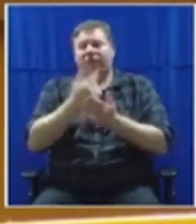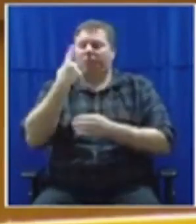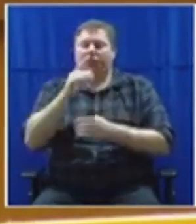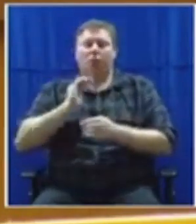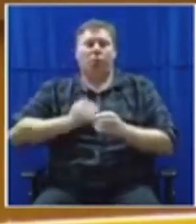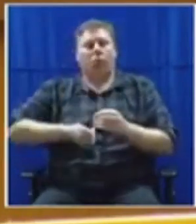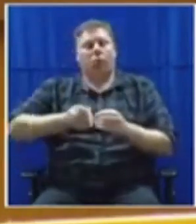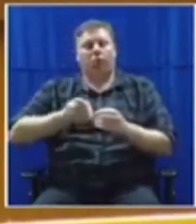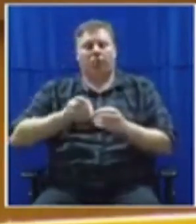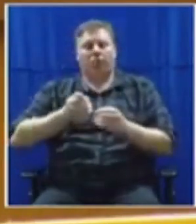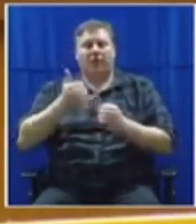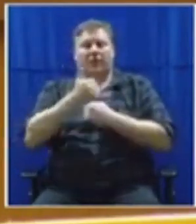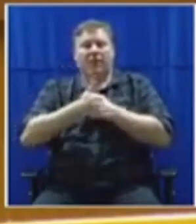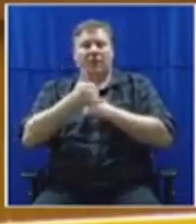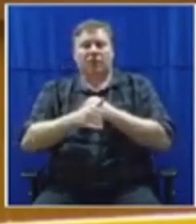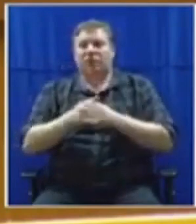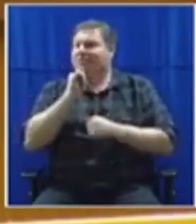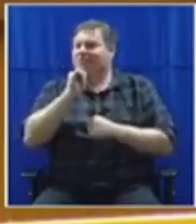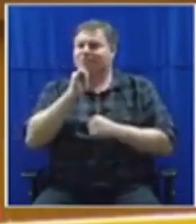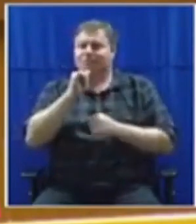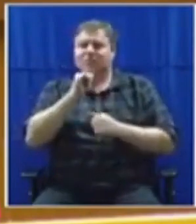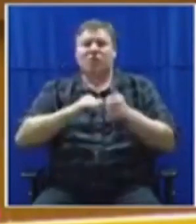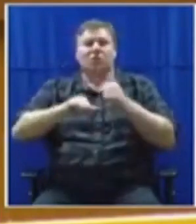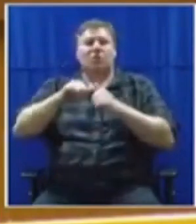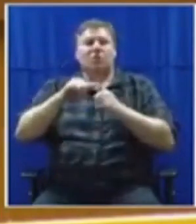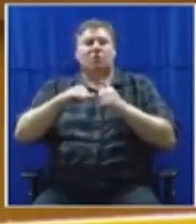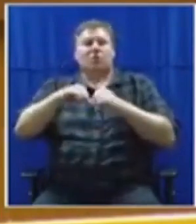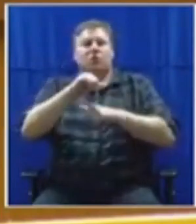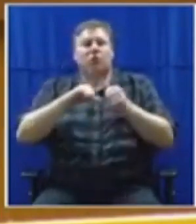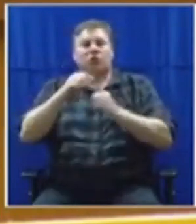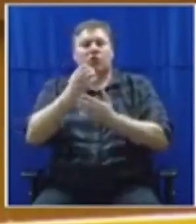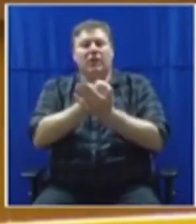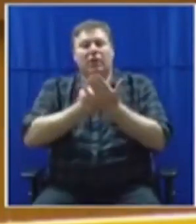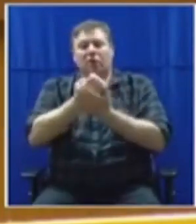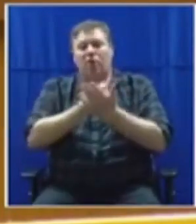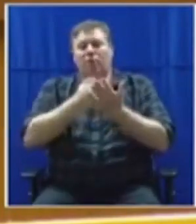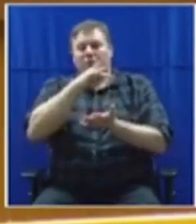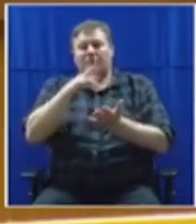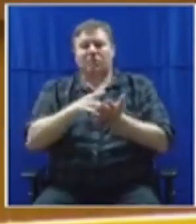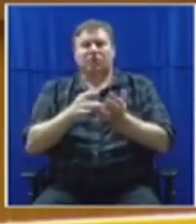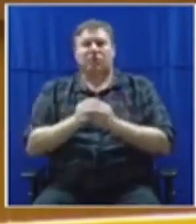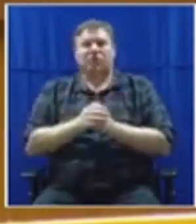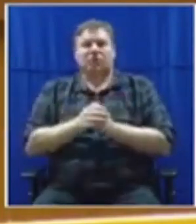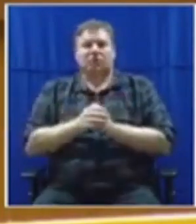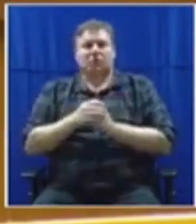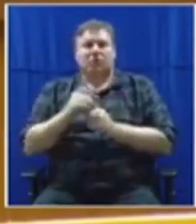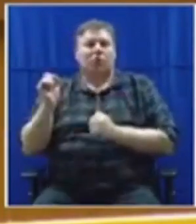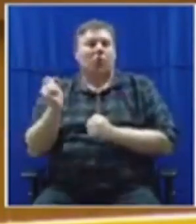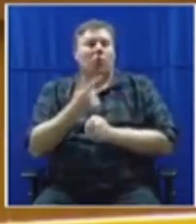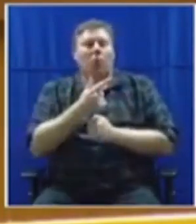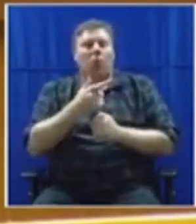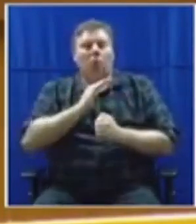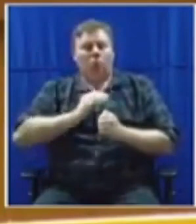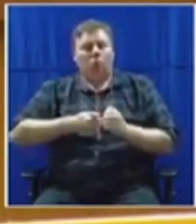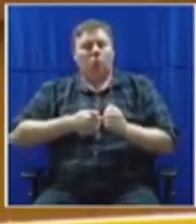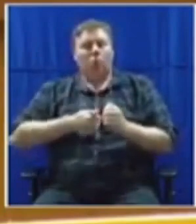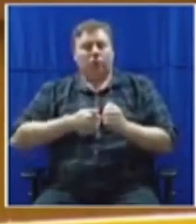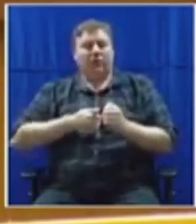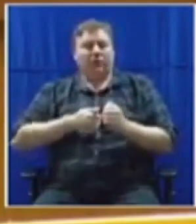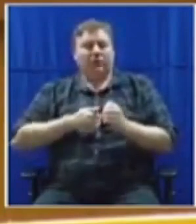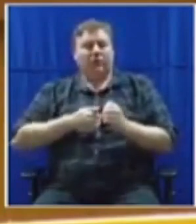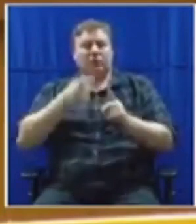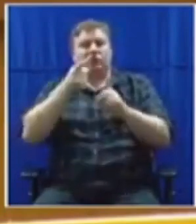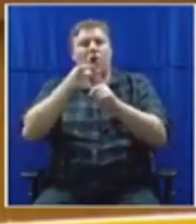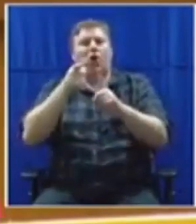of the socio-economic positions one may be in, all women are targeted as prey for the deeply violent men who